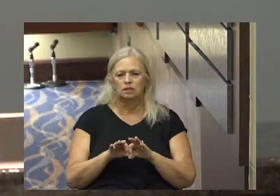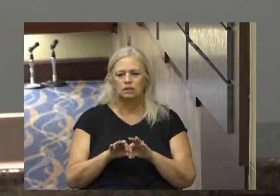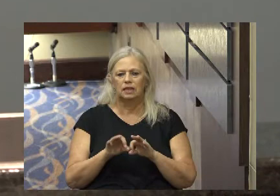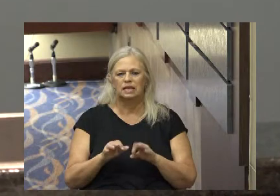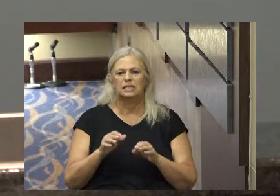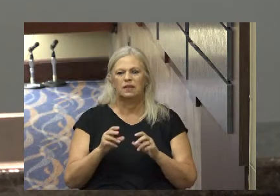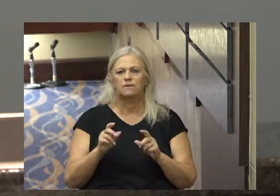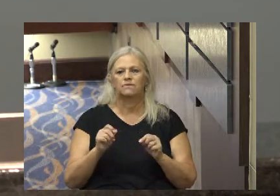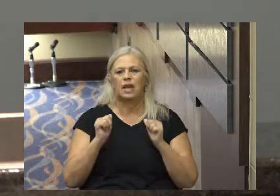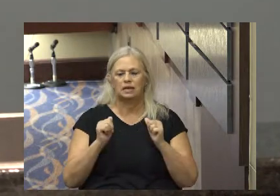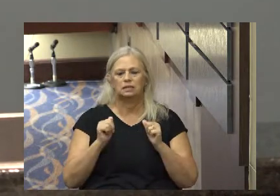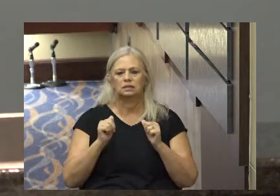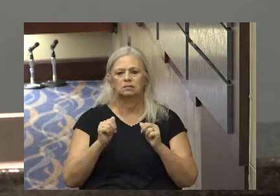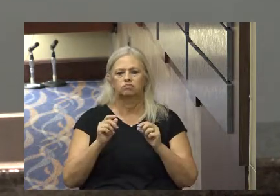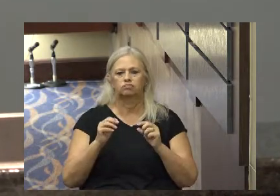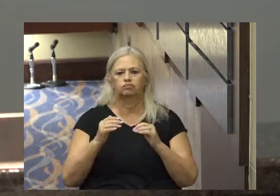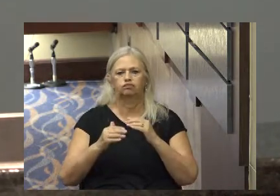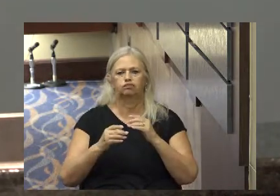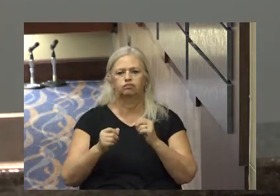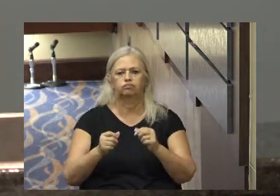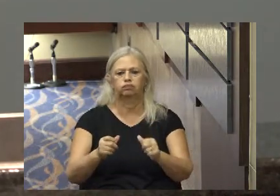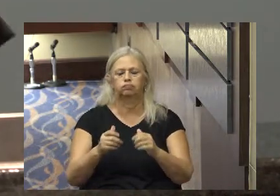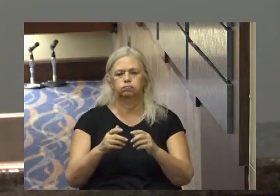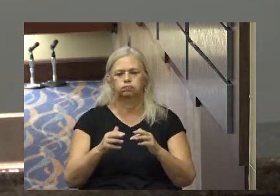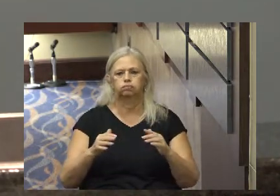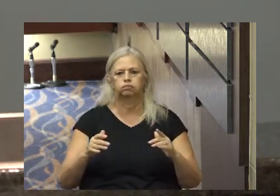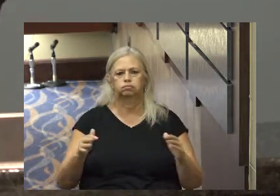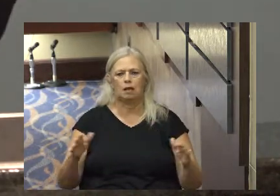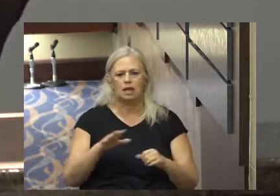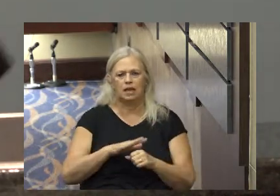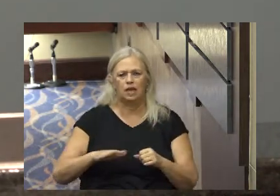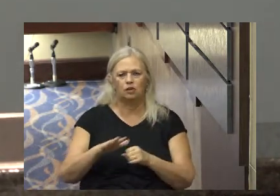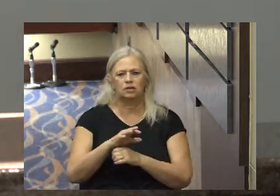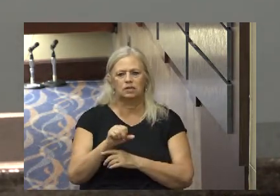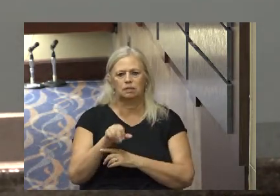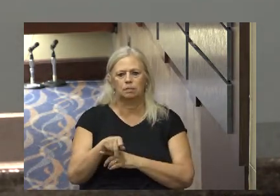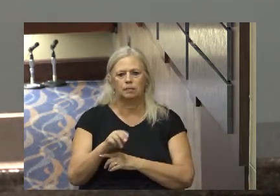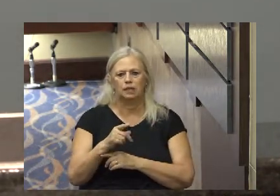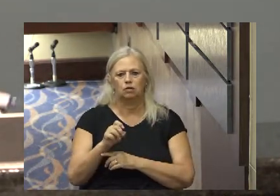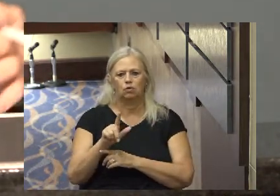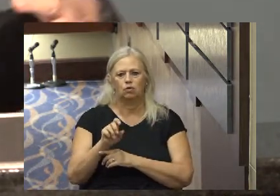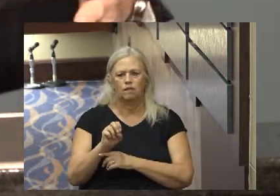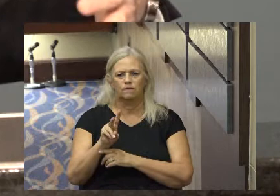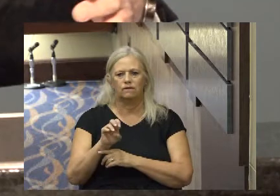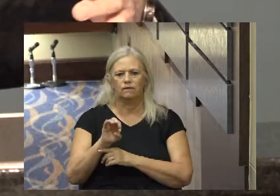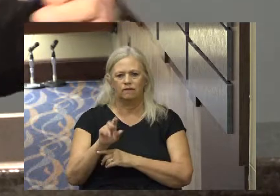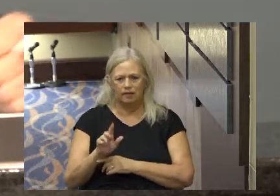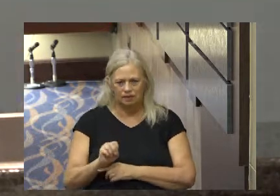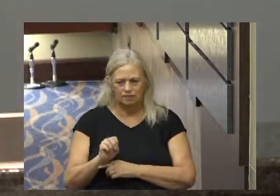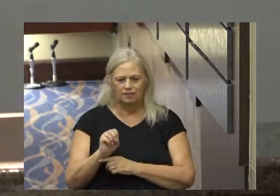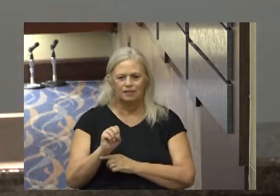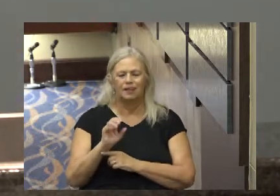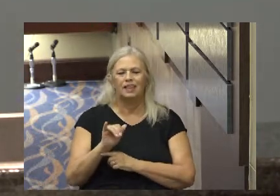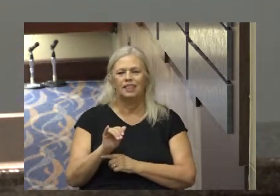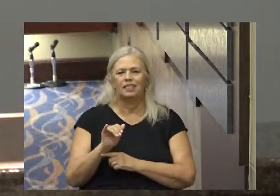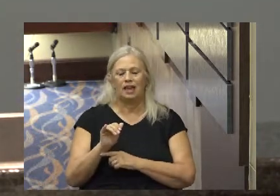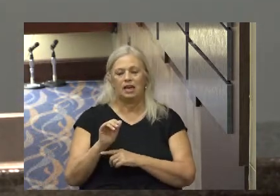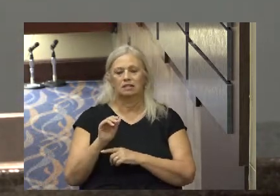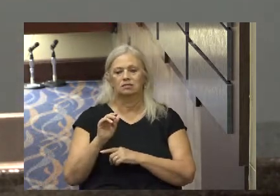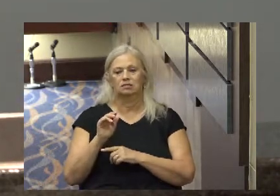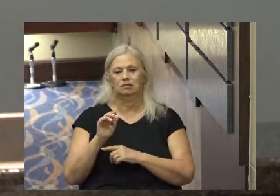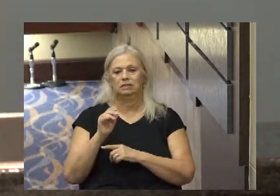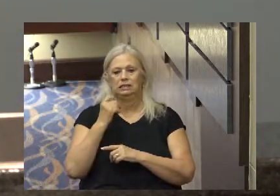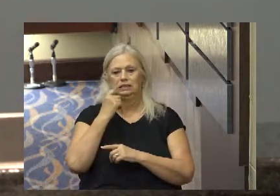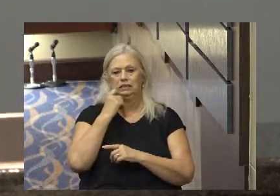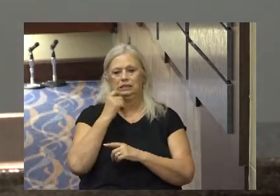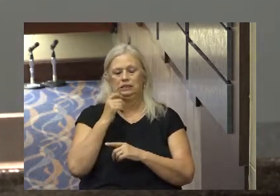fast-growing area out there in that Spiegelville, and if anybody's out there, you just go north a little bit off of where the overpass was just completed